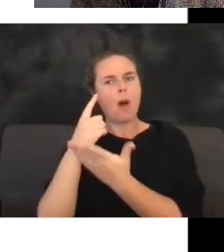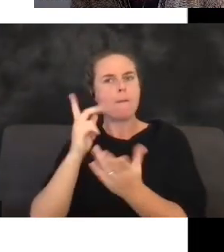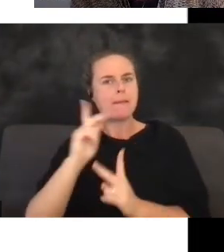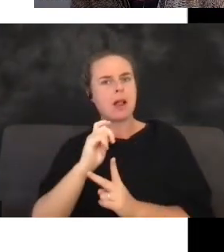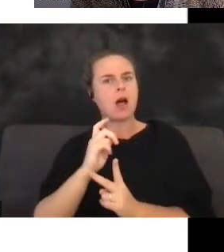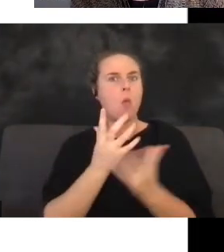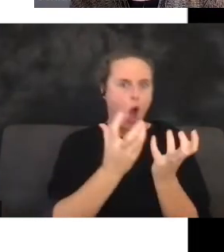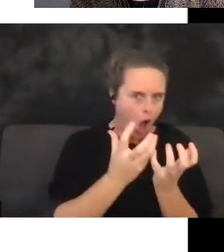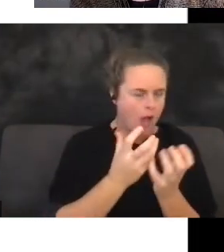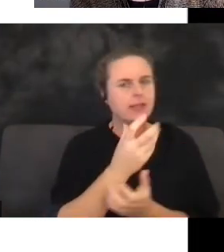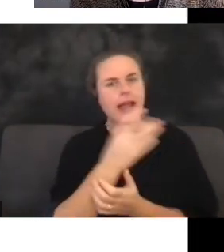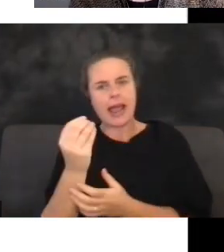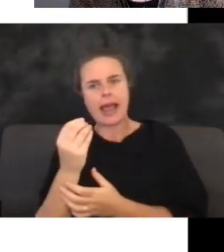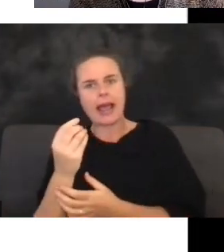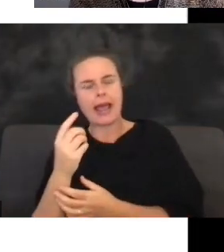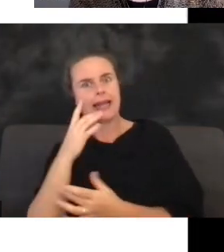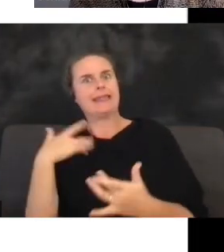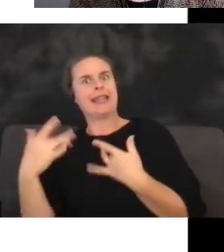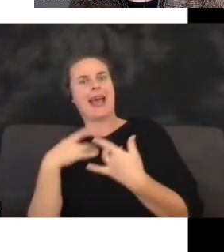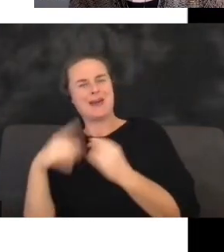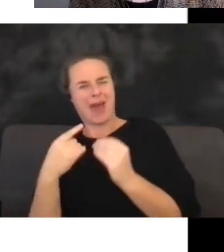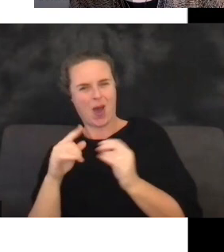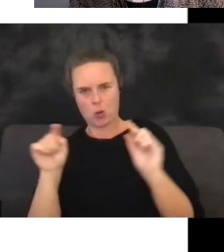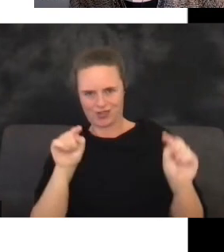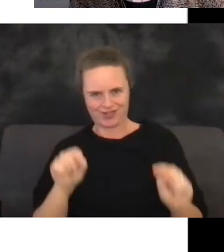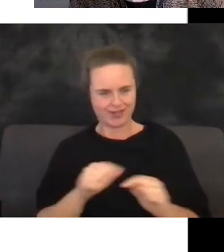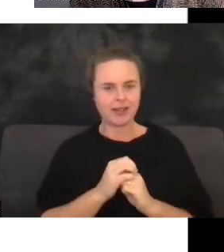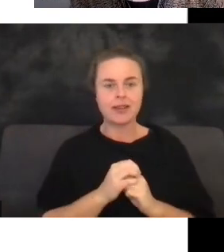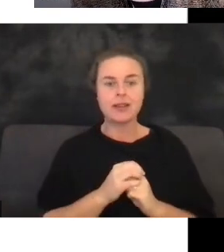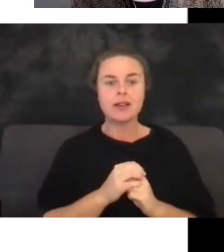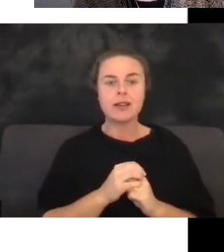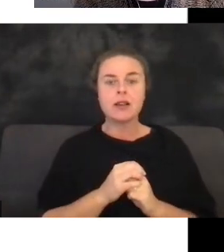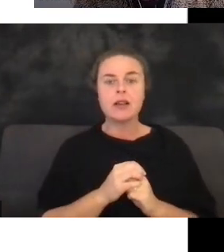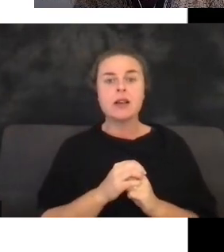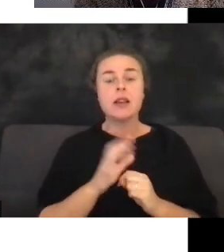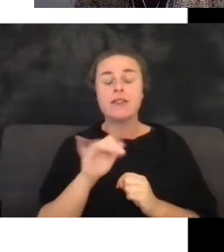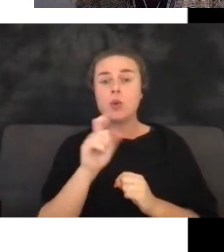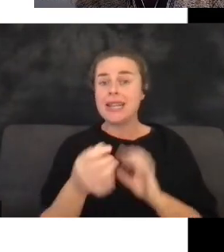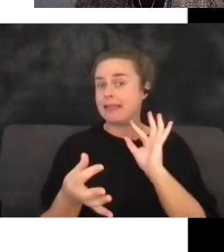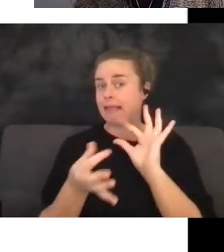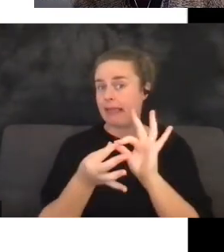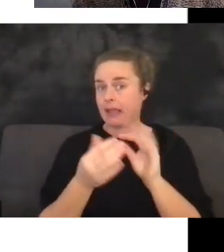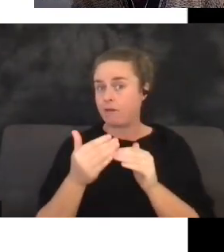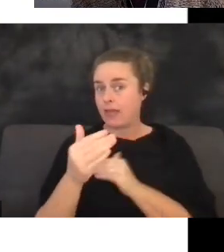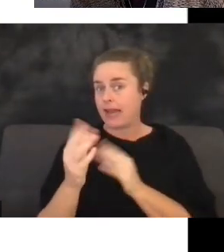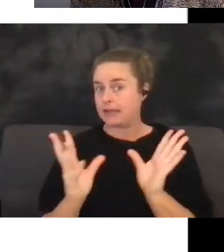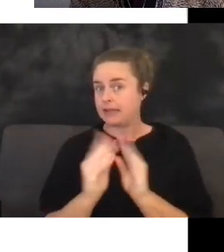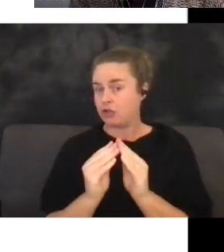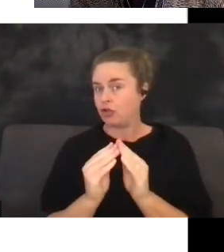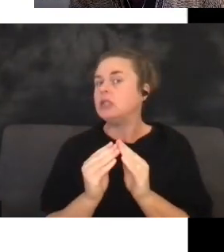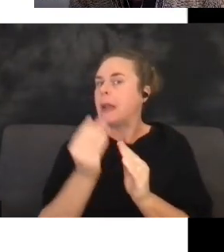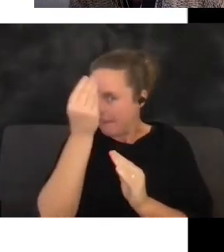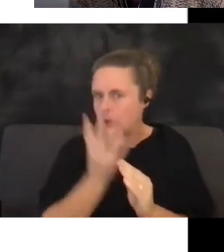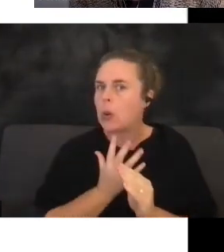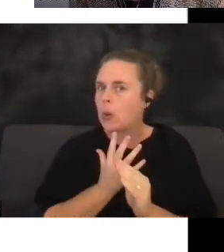steps about the next learning collaborative session. If you need the link, you can let us know. I can also put it in the chat before we leave.